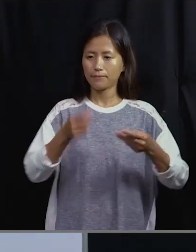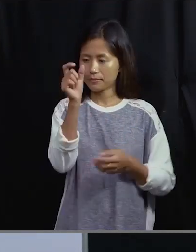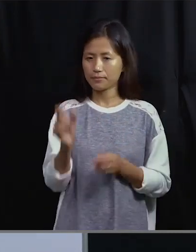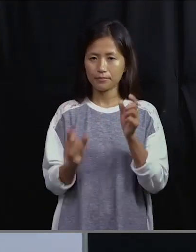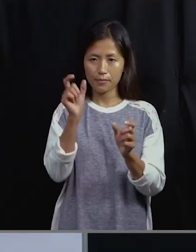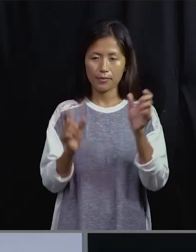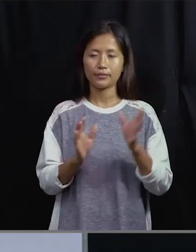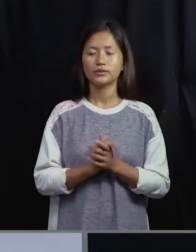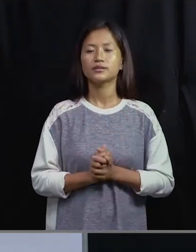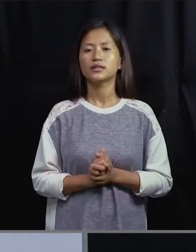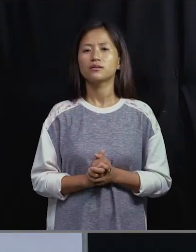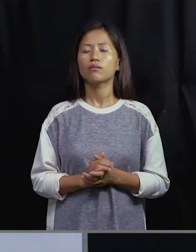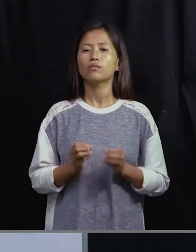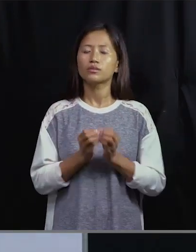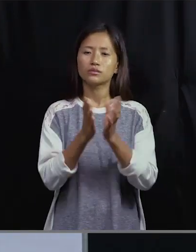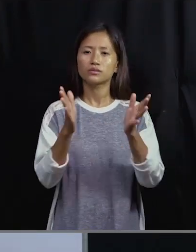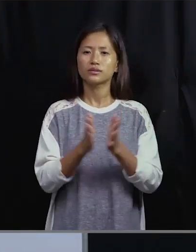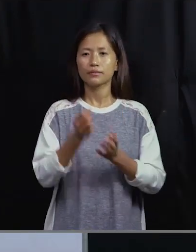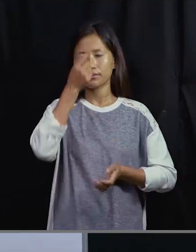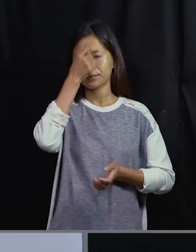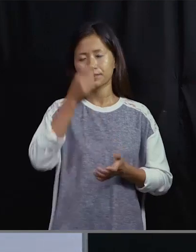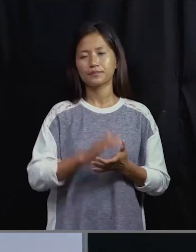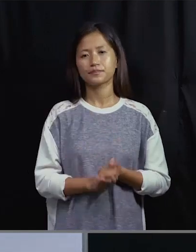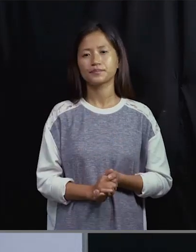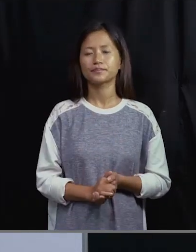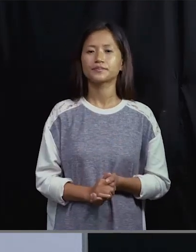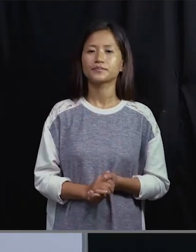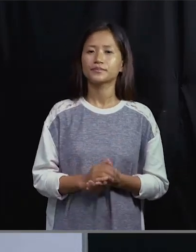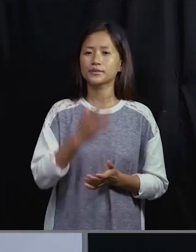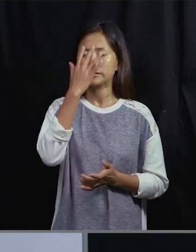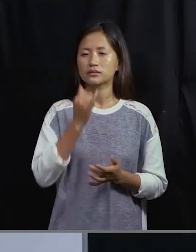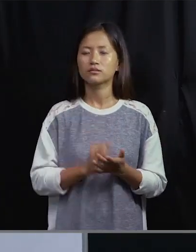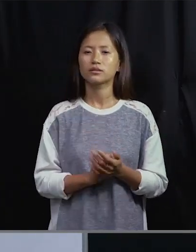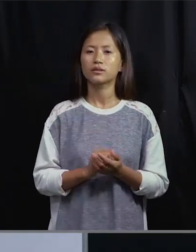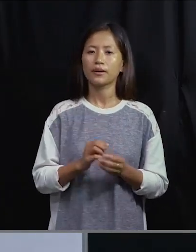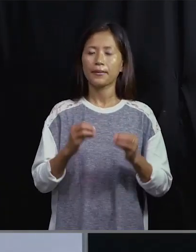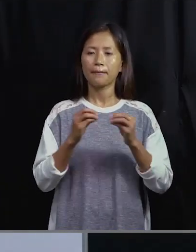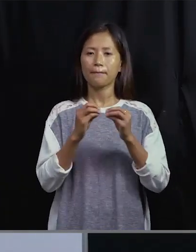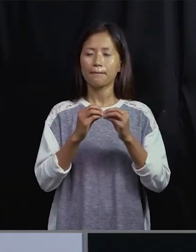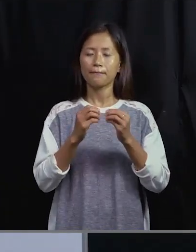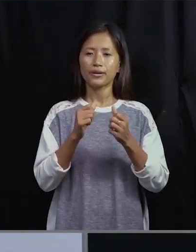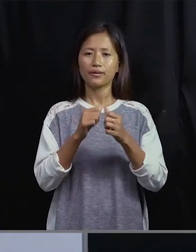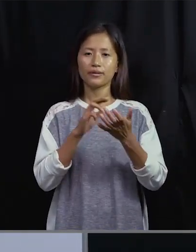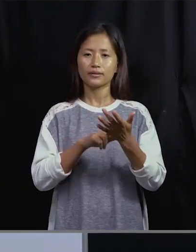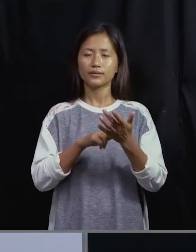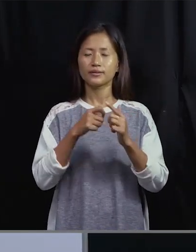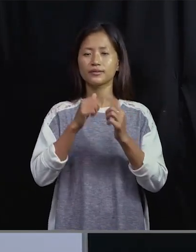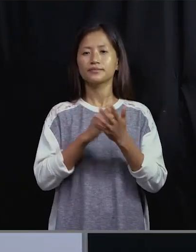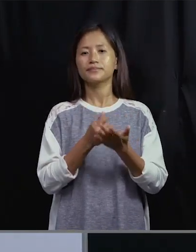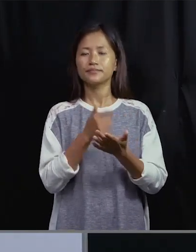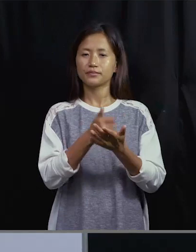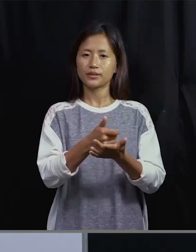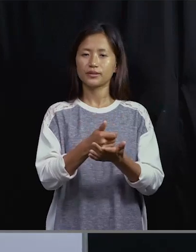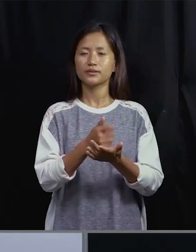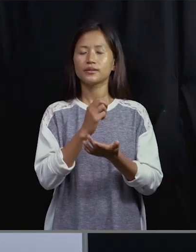without any, hindrances, okay, or any problem. That is why banking industry remove that hindrances also, that